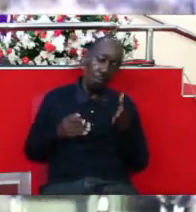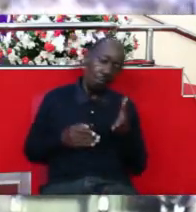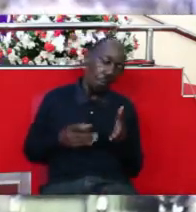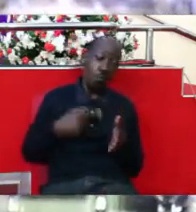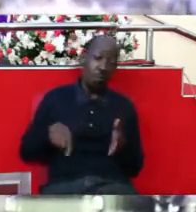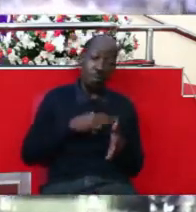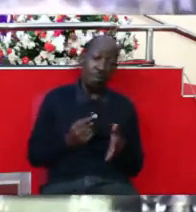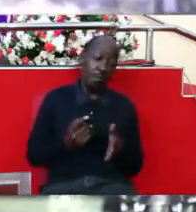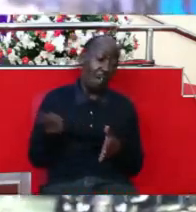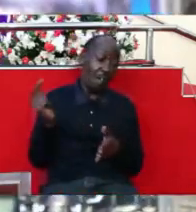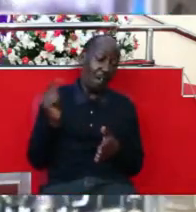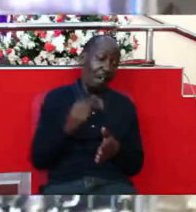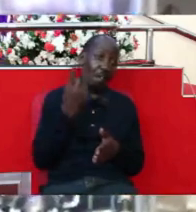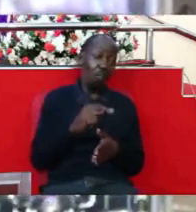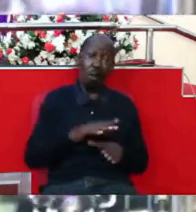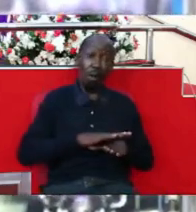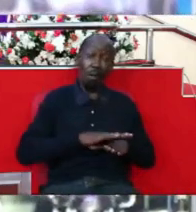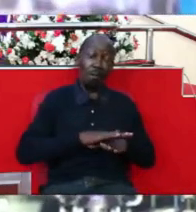we are coming for land.